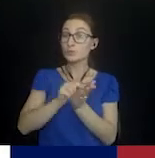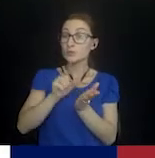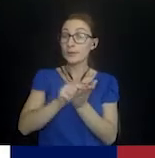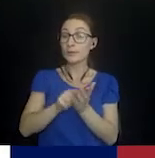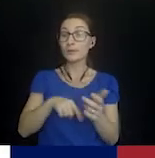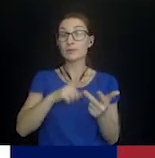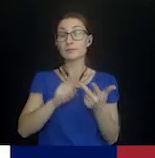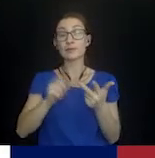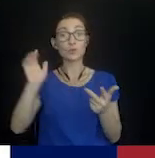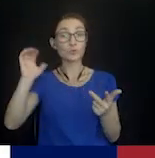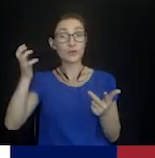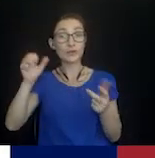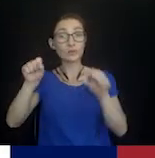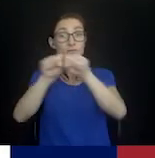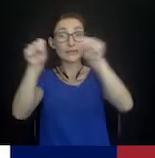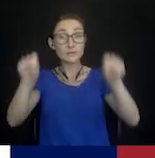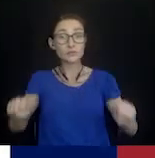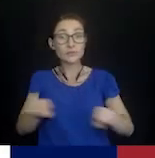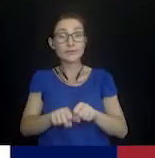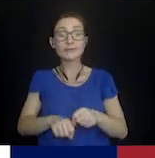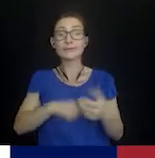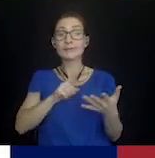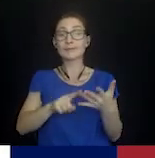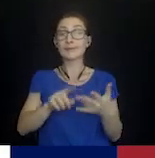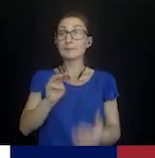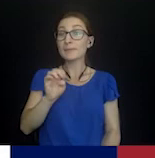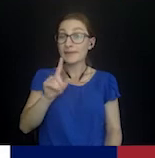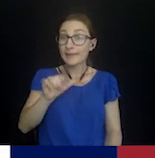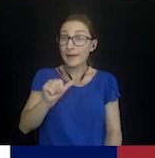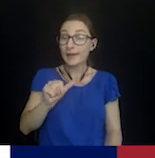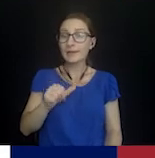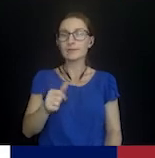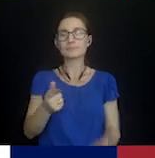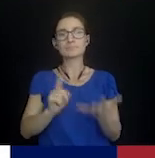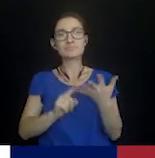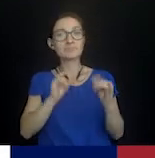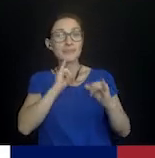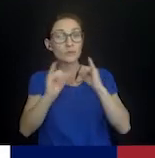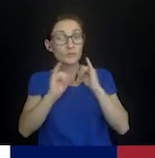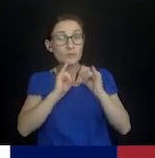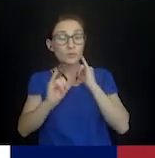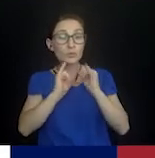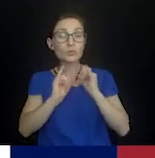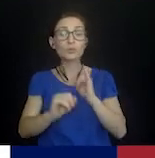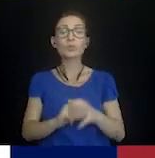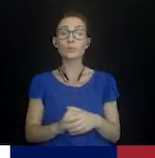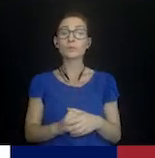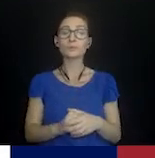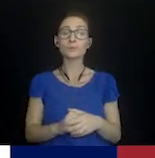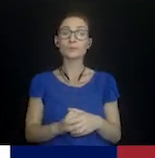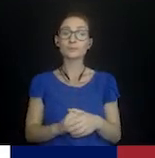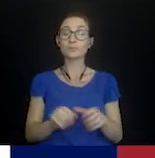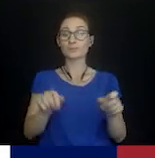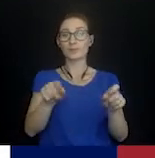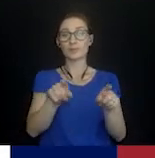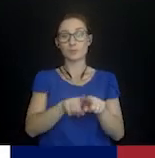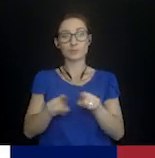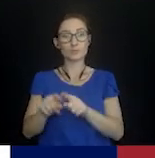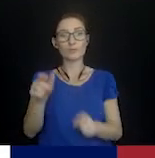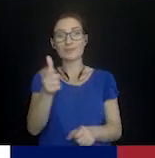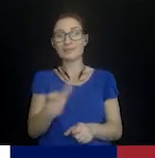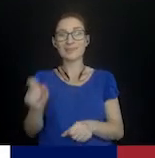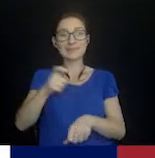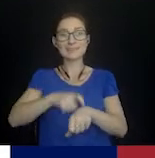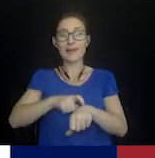radio stations and other media, and done numerous interviews. And we also, anytime we're